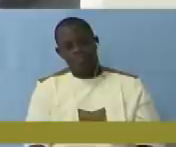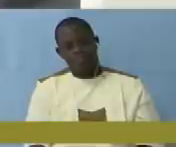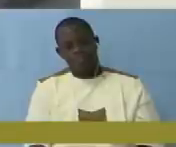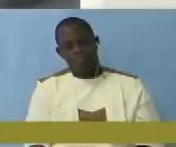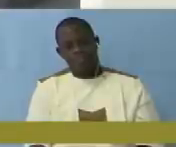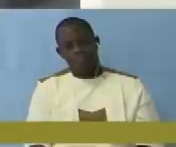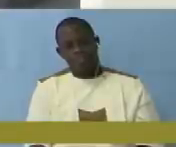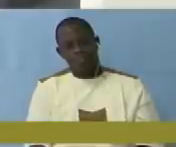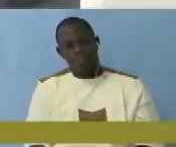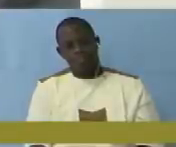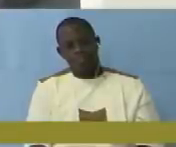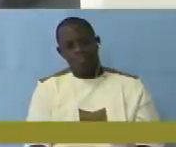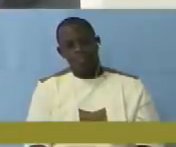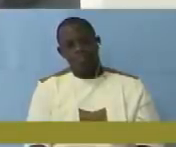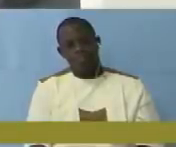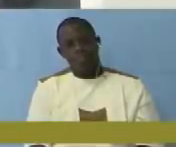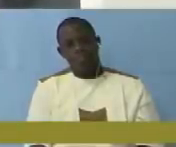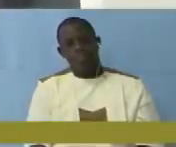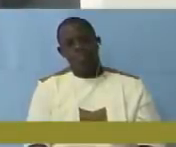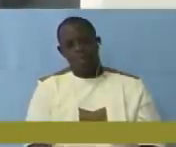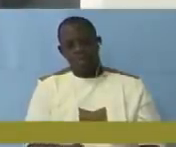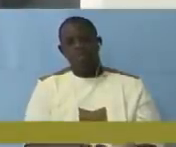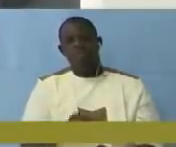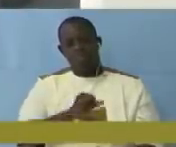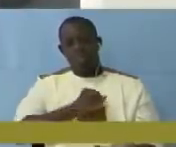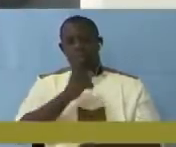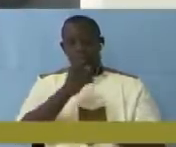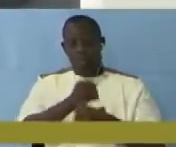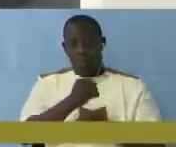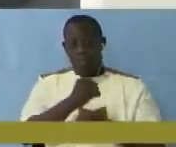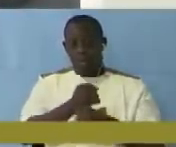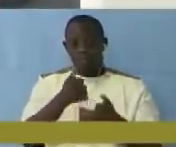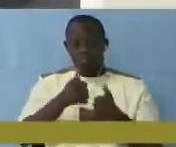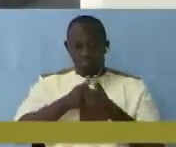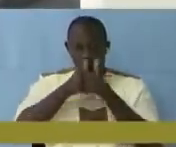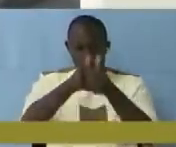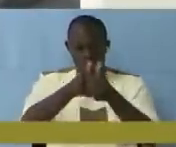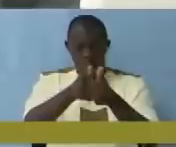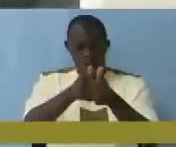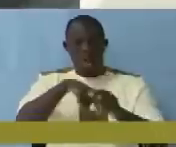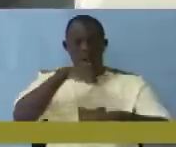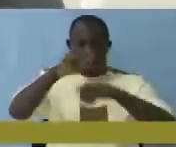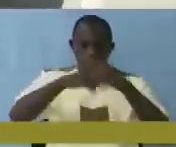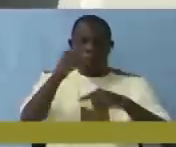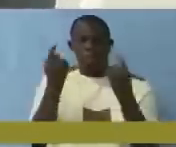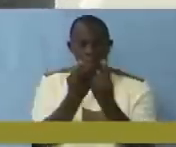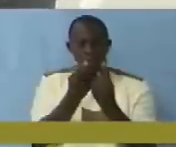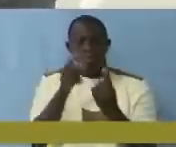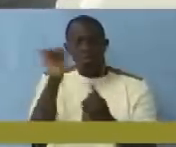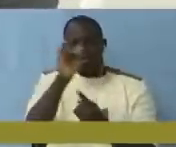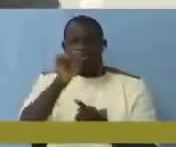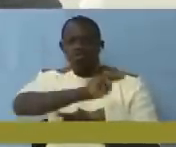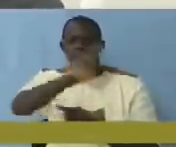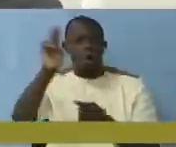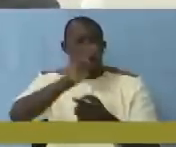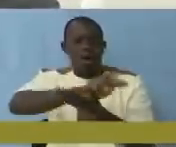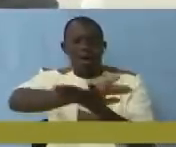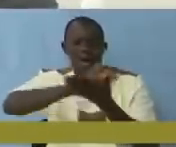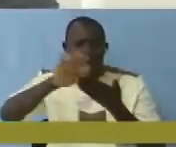One bullet point to make follow-ups about things that aren't too